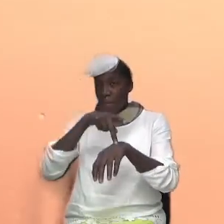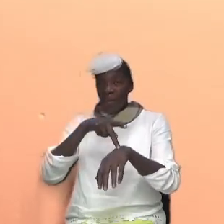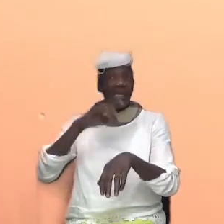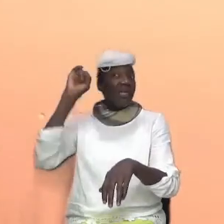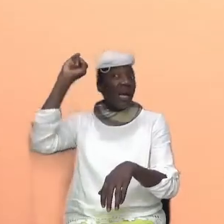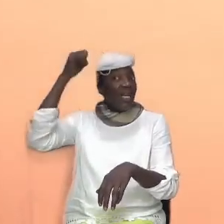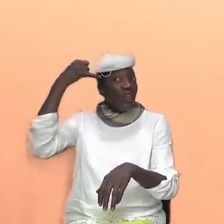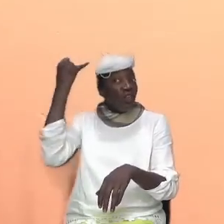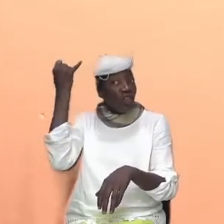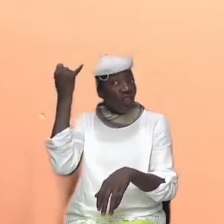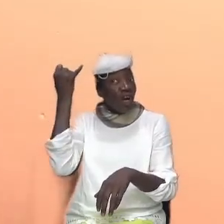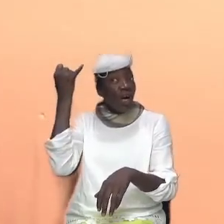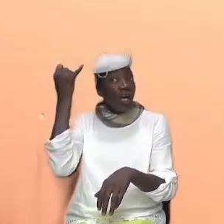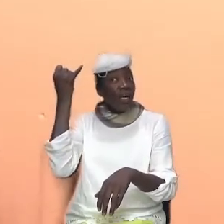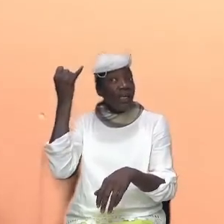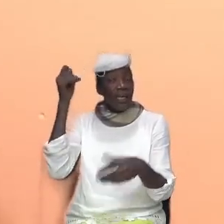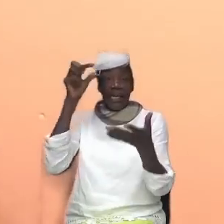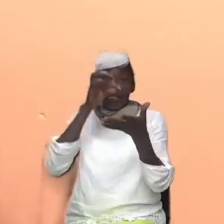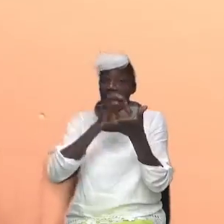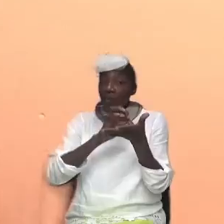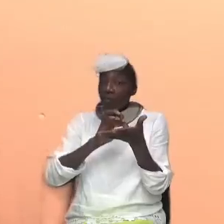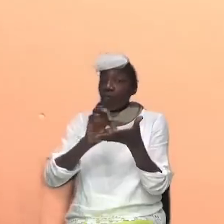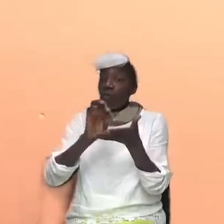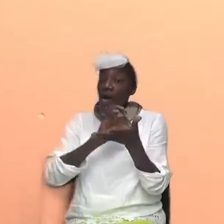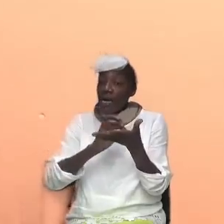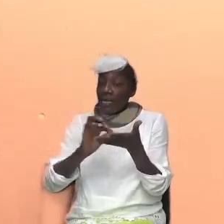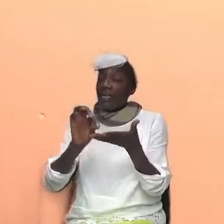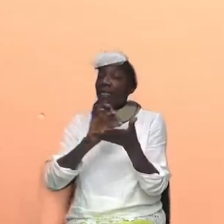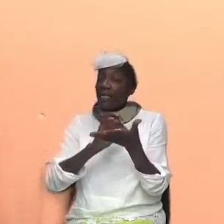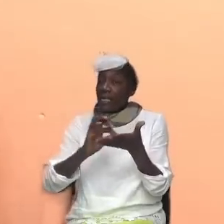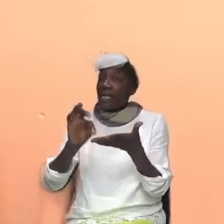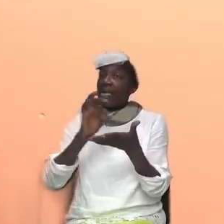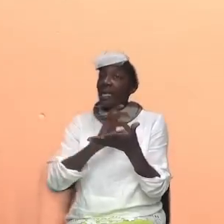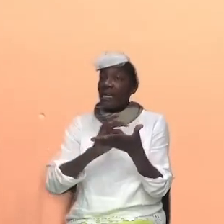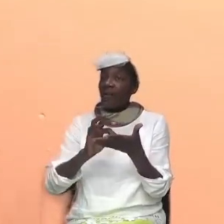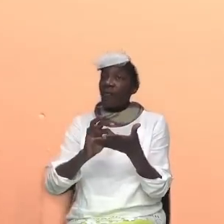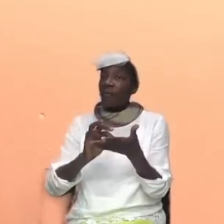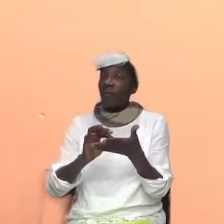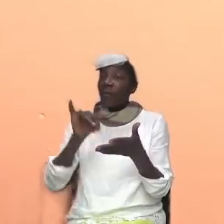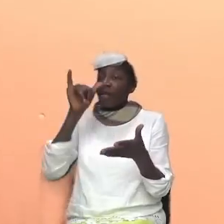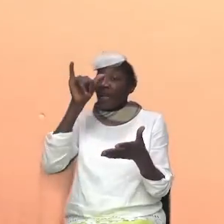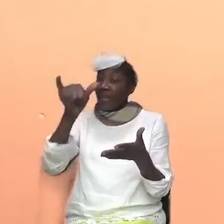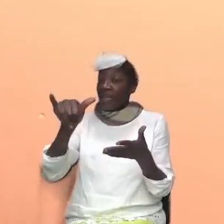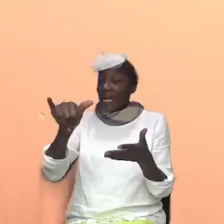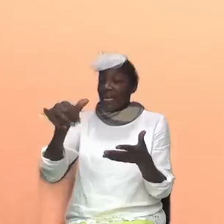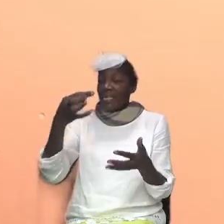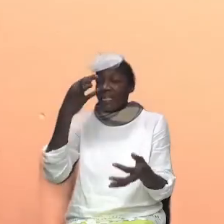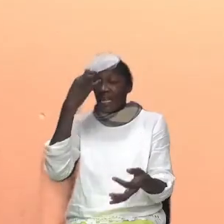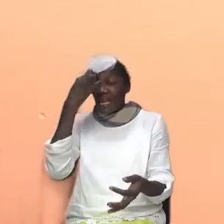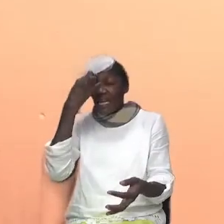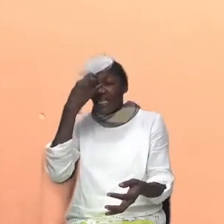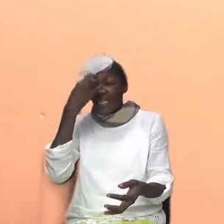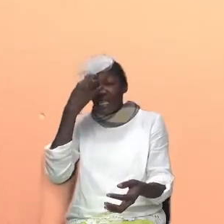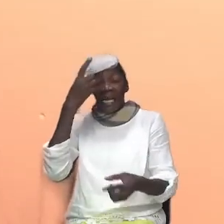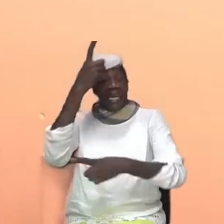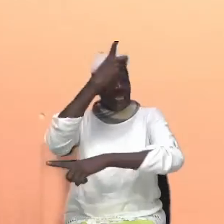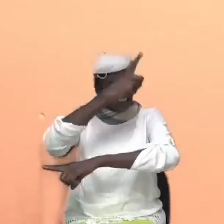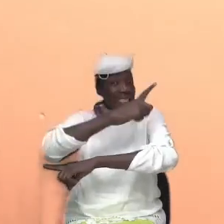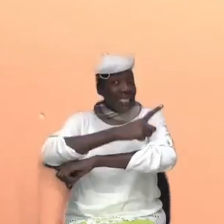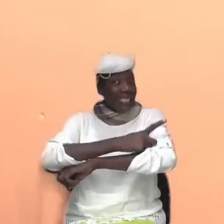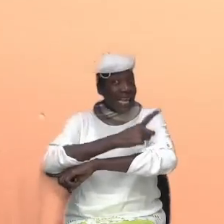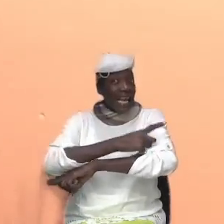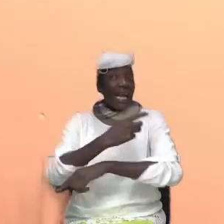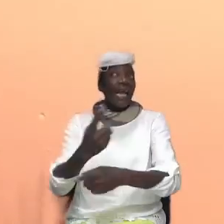in their writings at some point outlined that that particular day is coming where